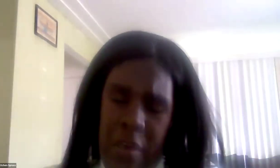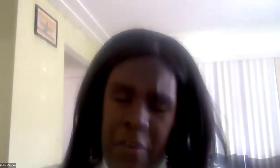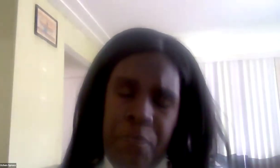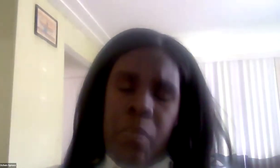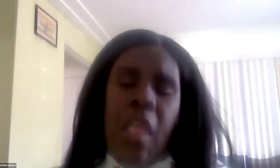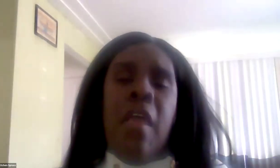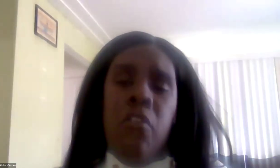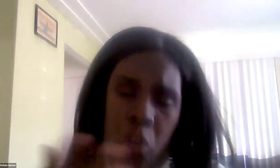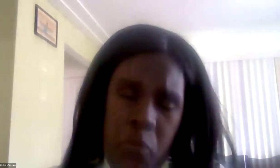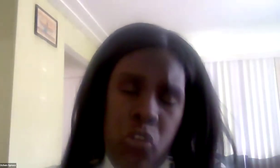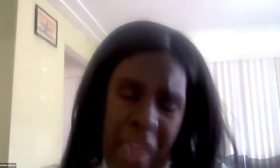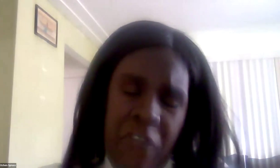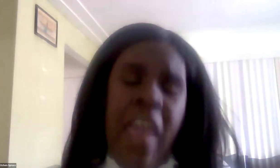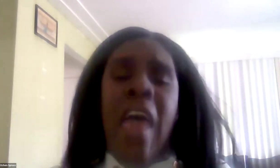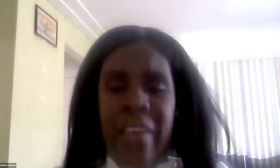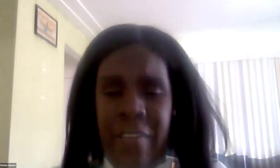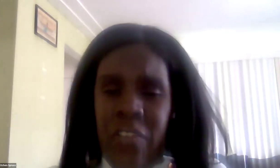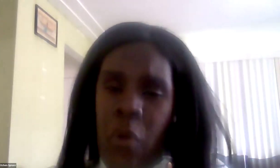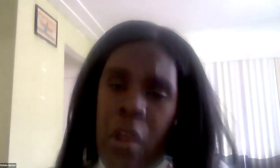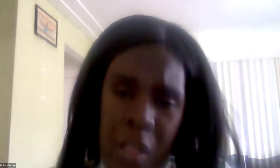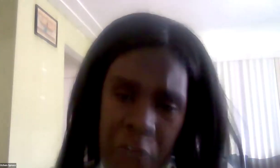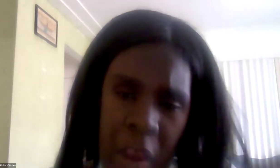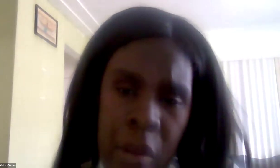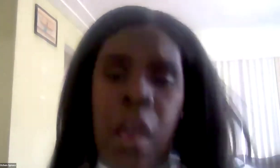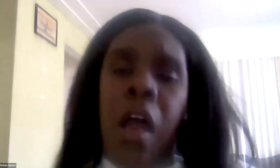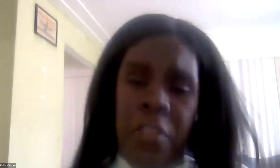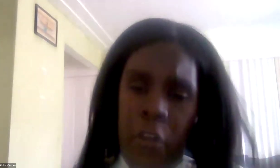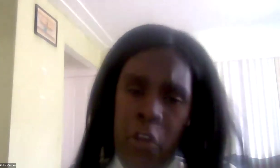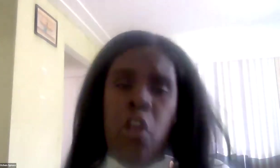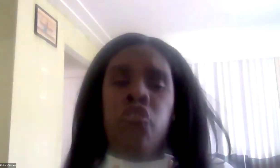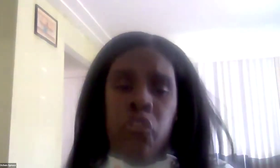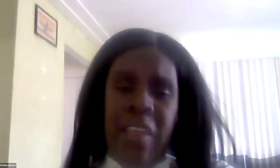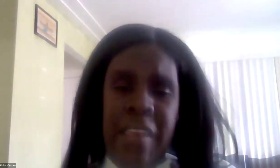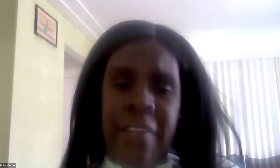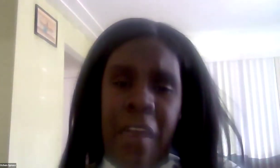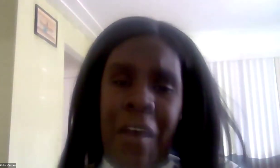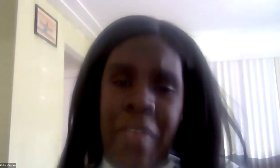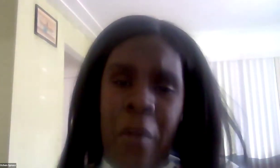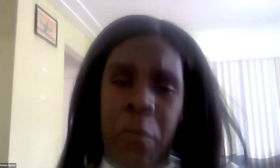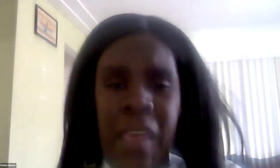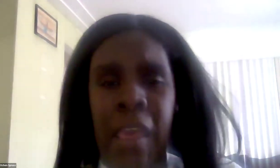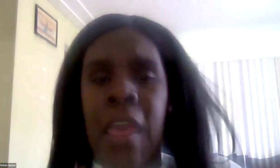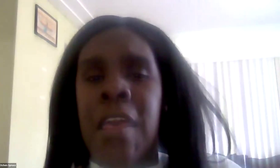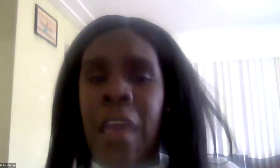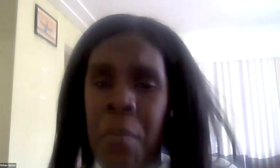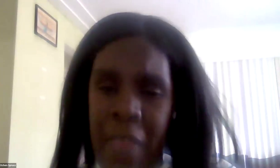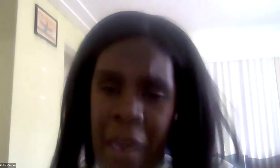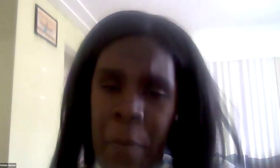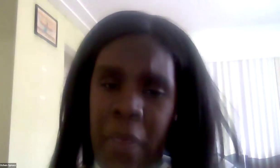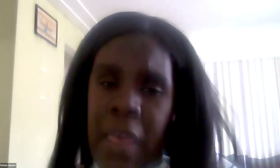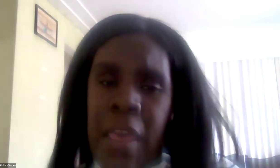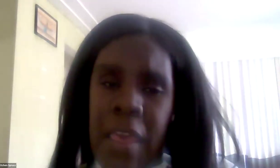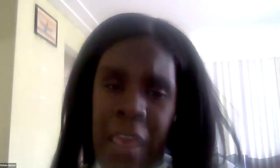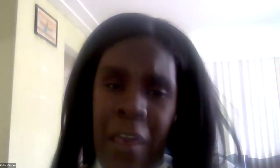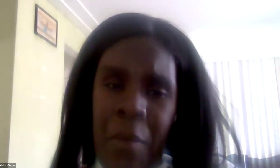the you know, you have access to our all of our other trainees that will be coming